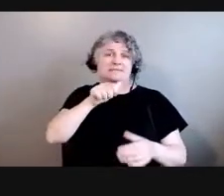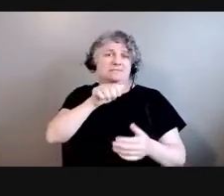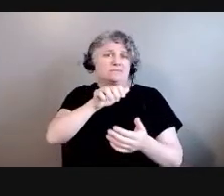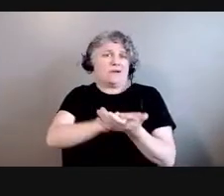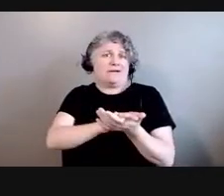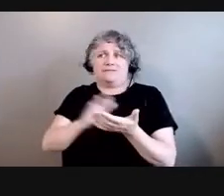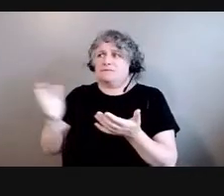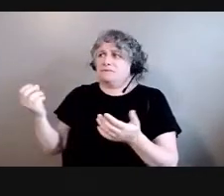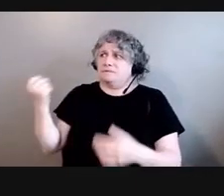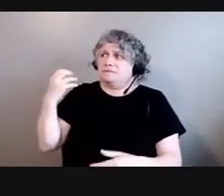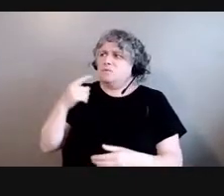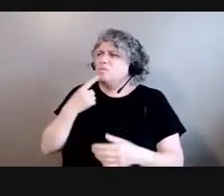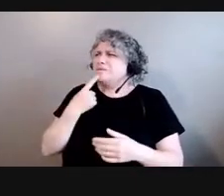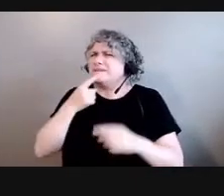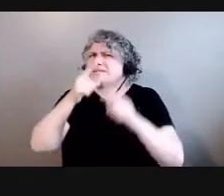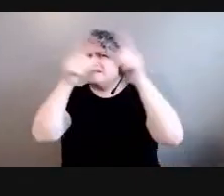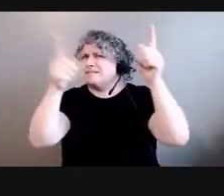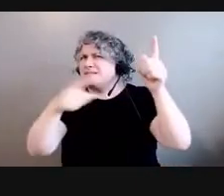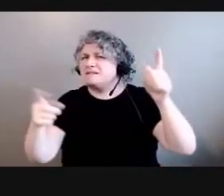to me, right?